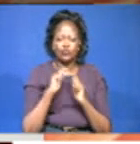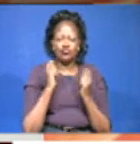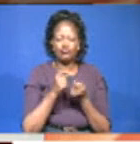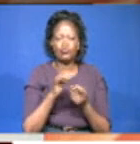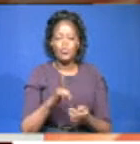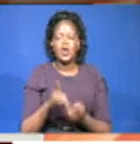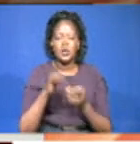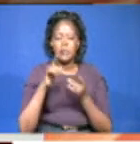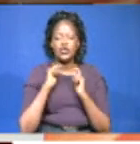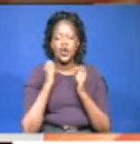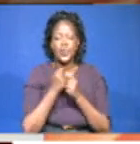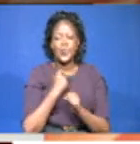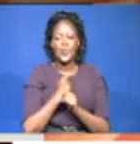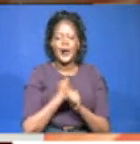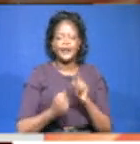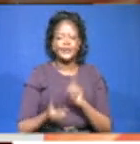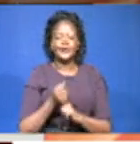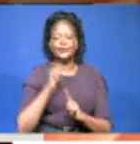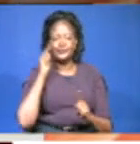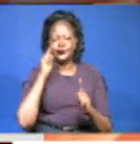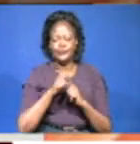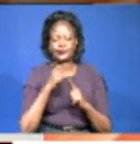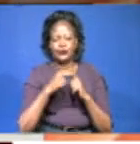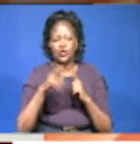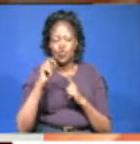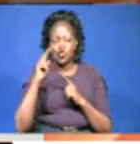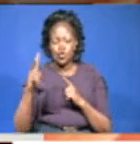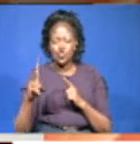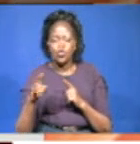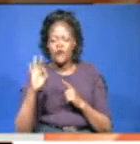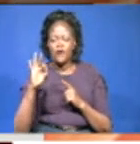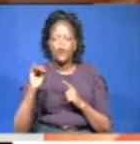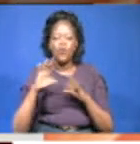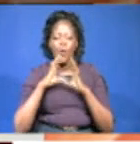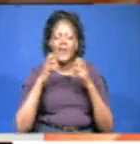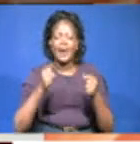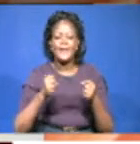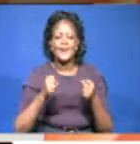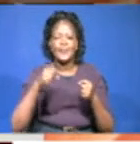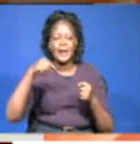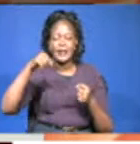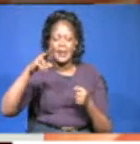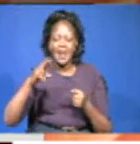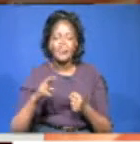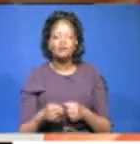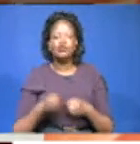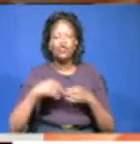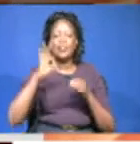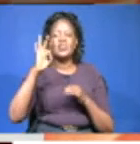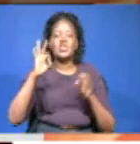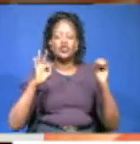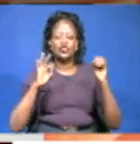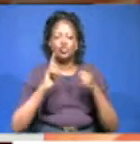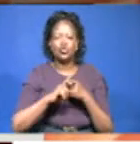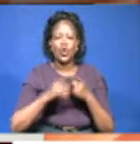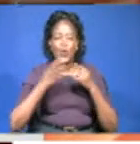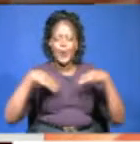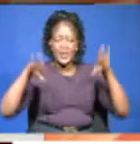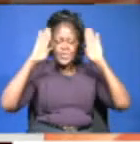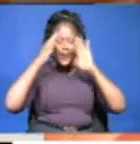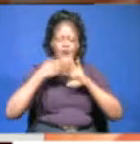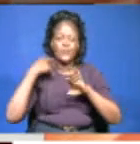order to attain their goals at the 2022 FIFA World Cup in Qatar. Ghana lost 3-0 to Brazil before